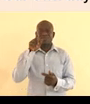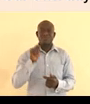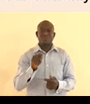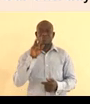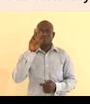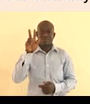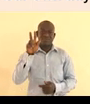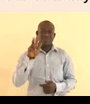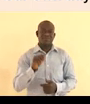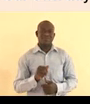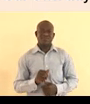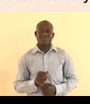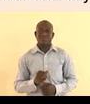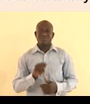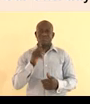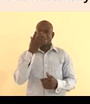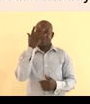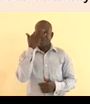Question three,